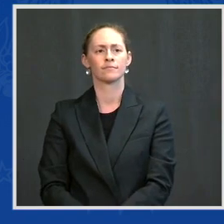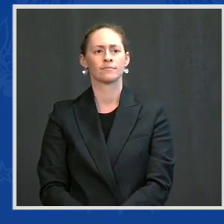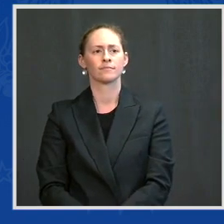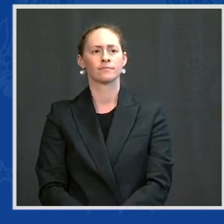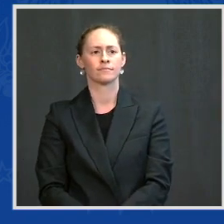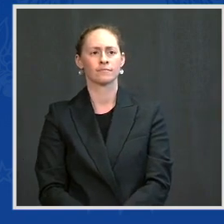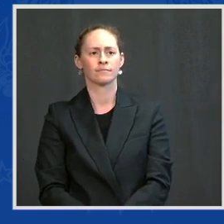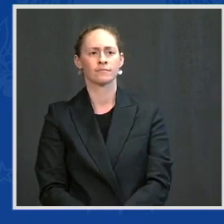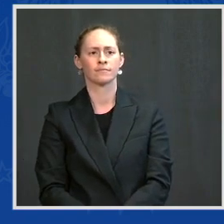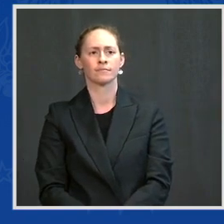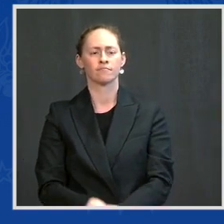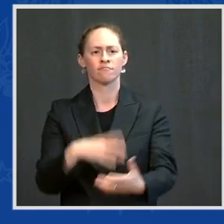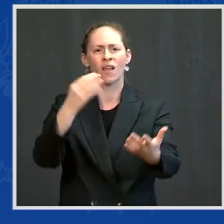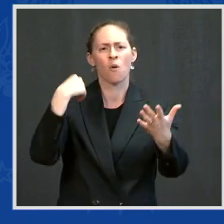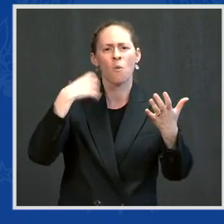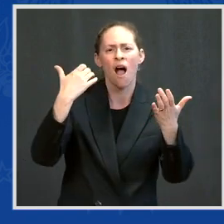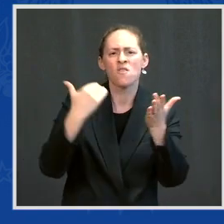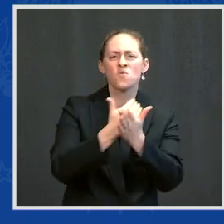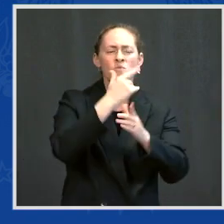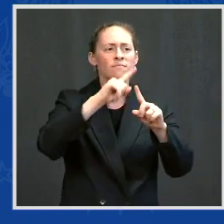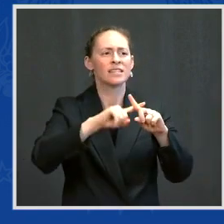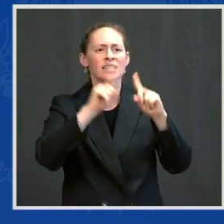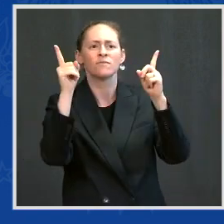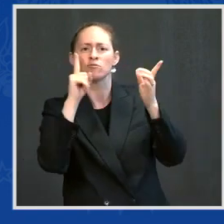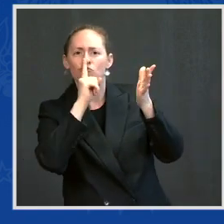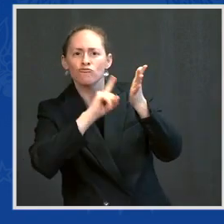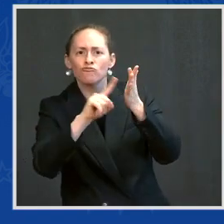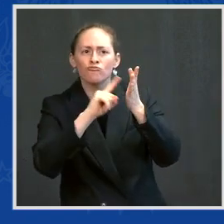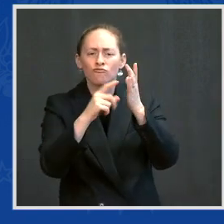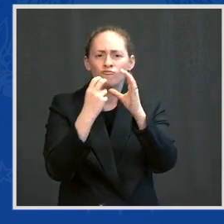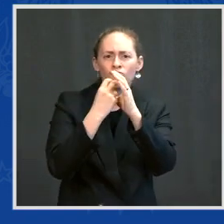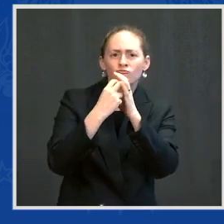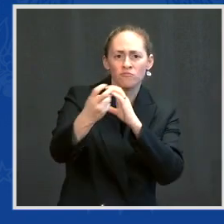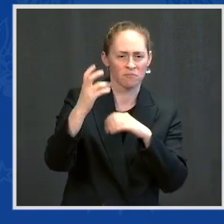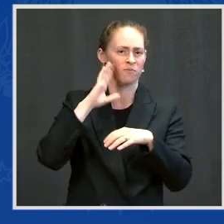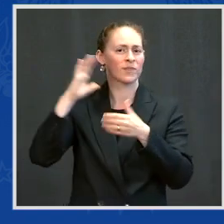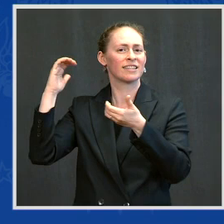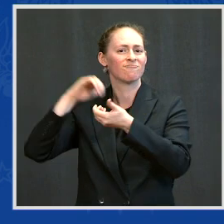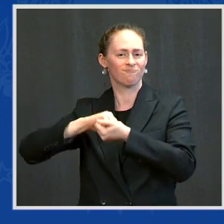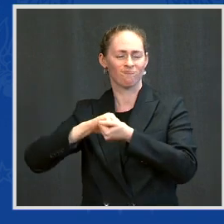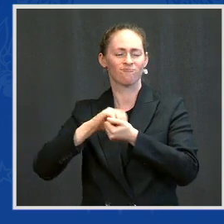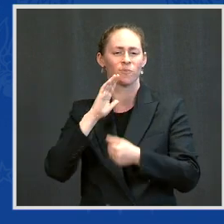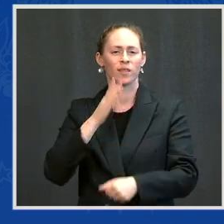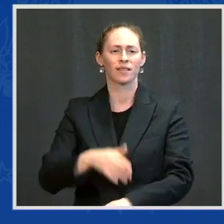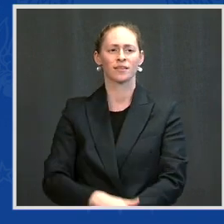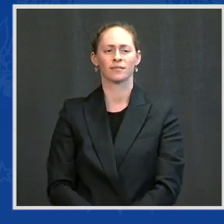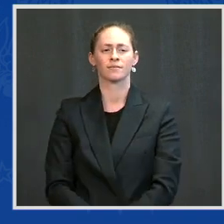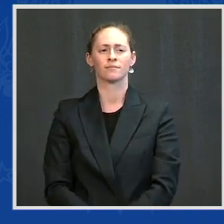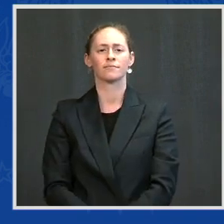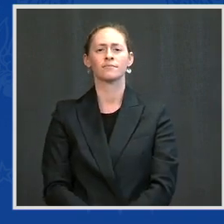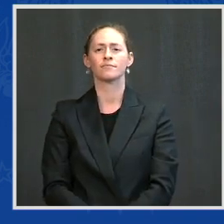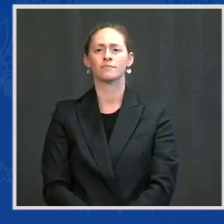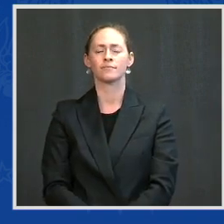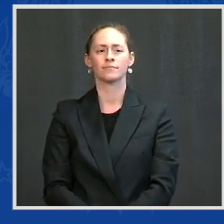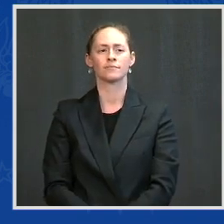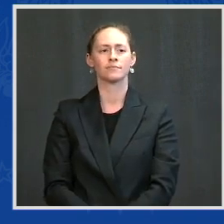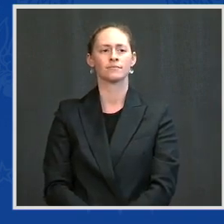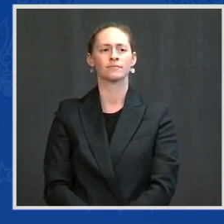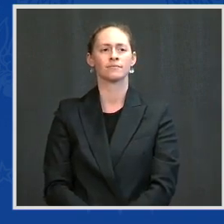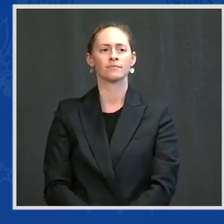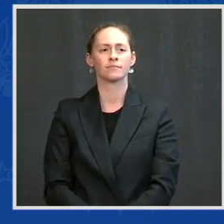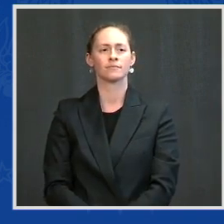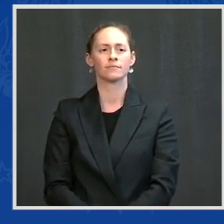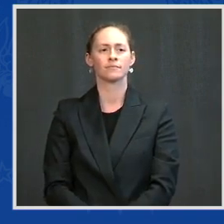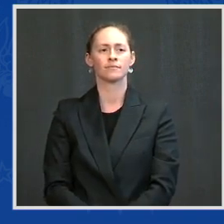U.S., in response to a post-COVID-19 era, plan to strengthen our cooperation in civil space